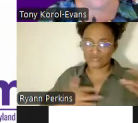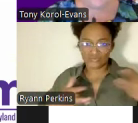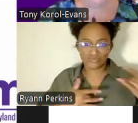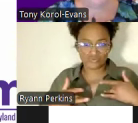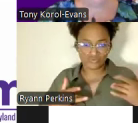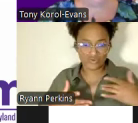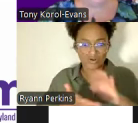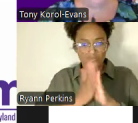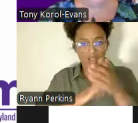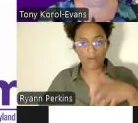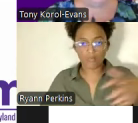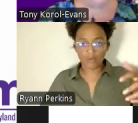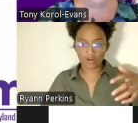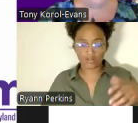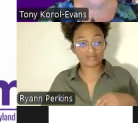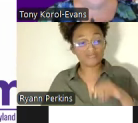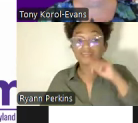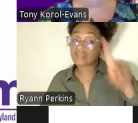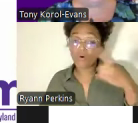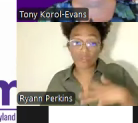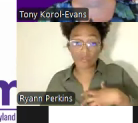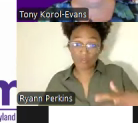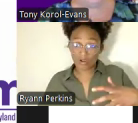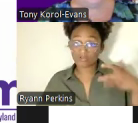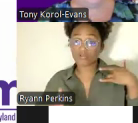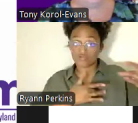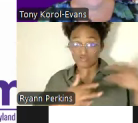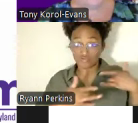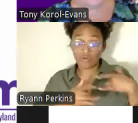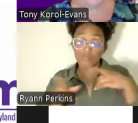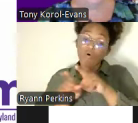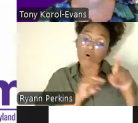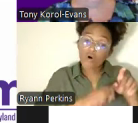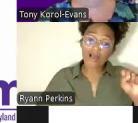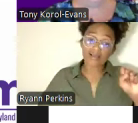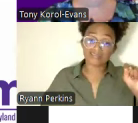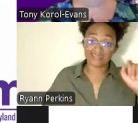pregnancy isn't the only concern. The person could have a sexually transmitted